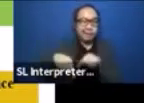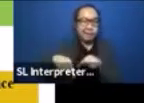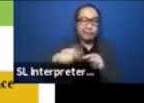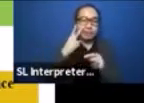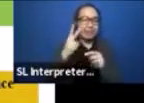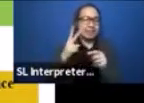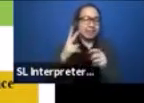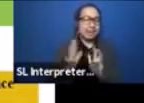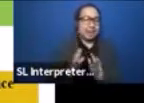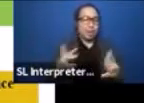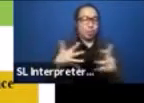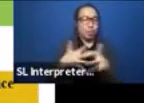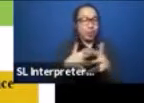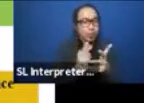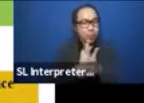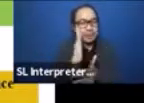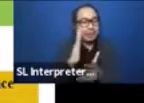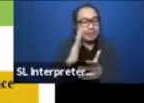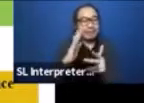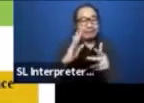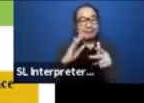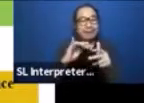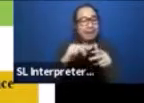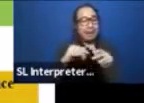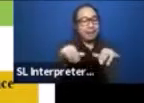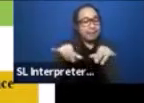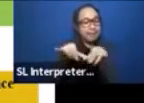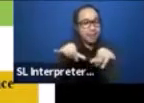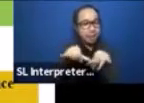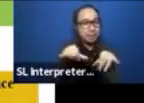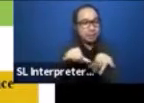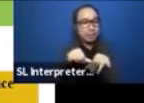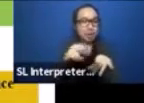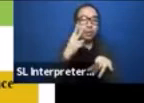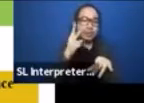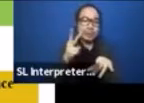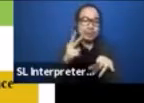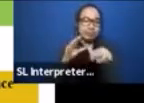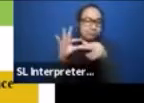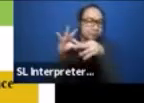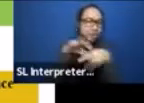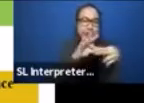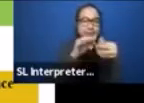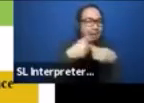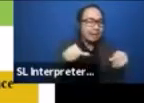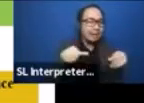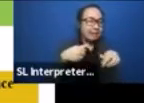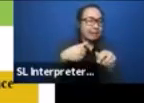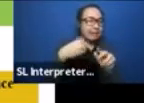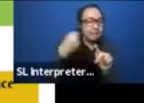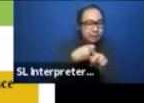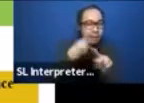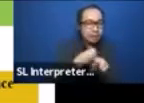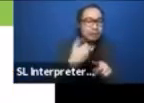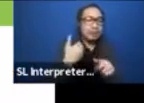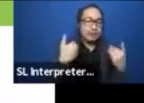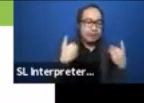they tend to report less of violence, any form of violence.